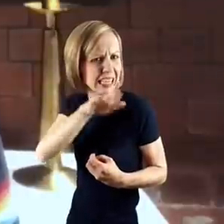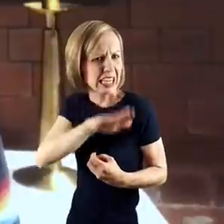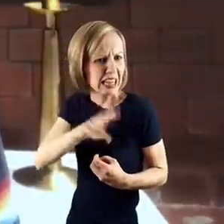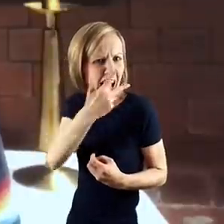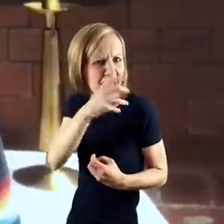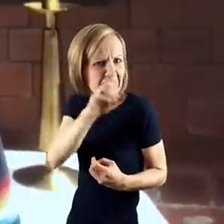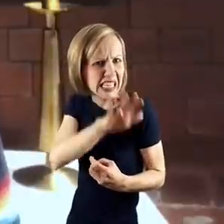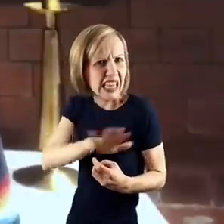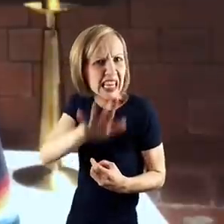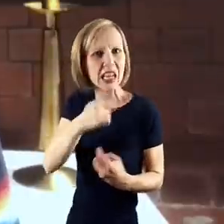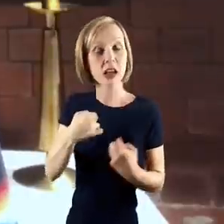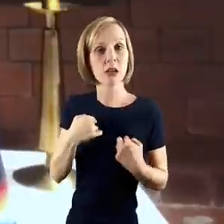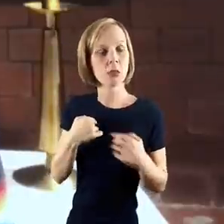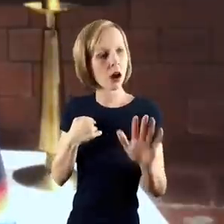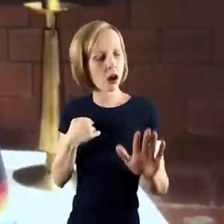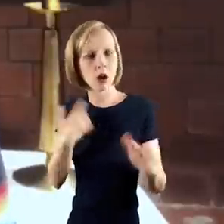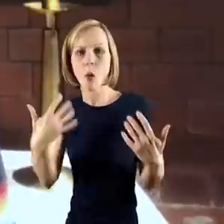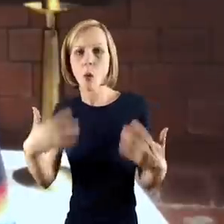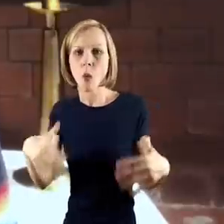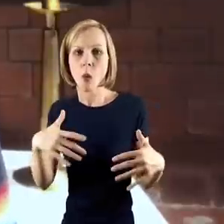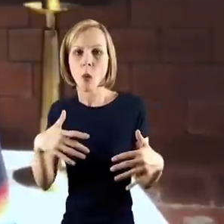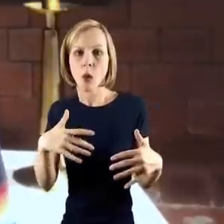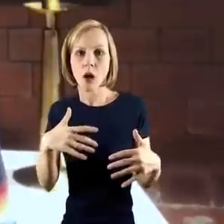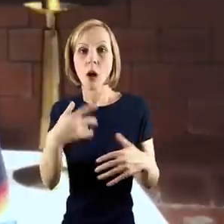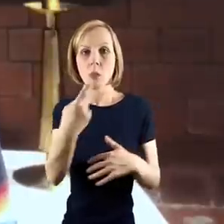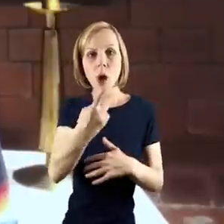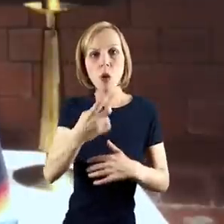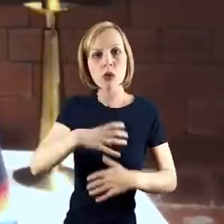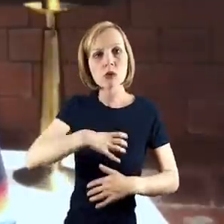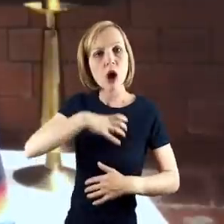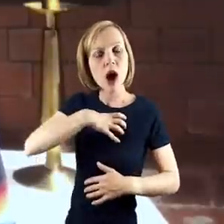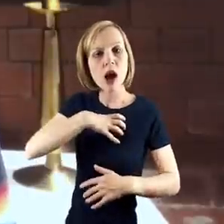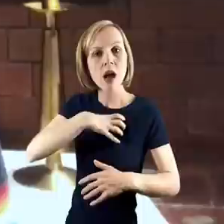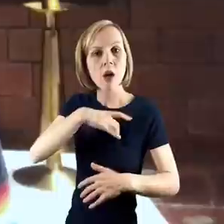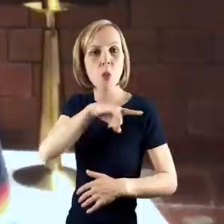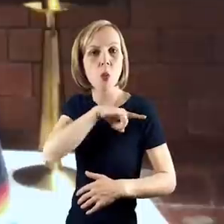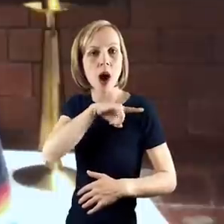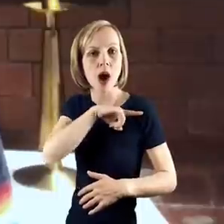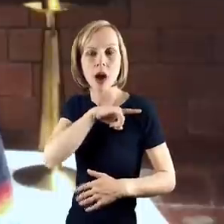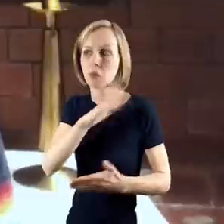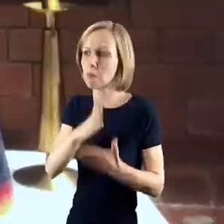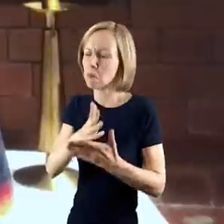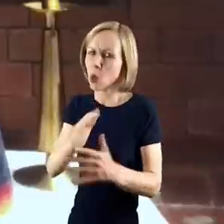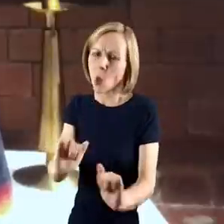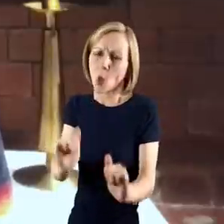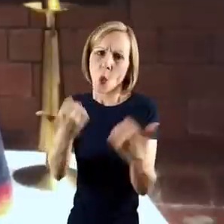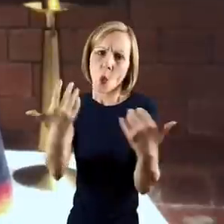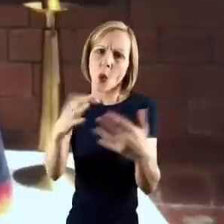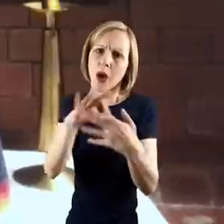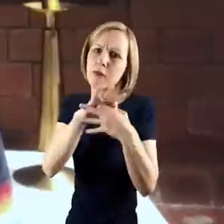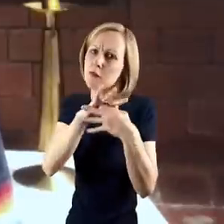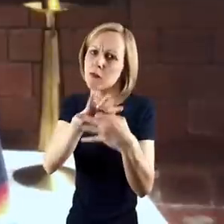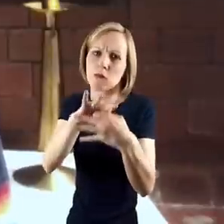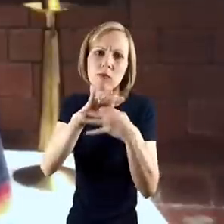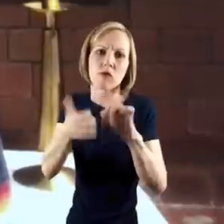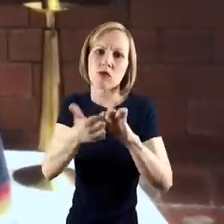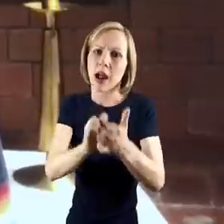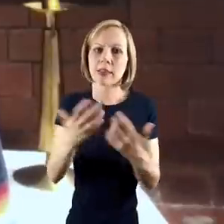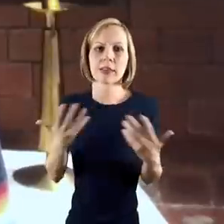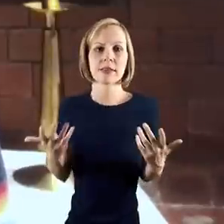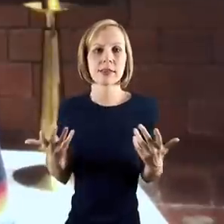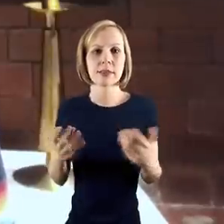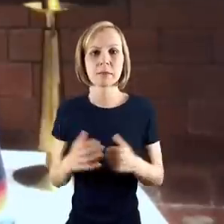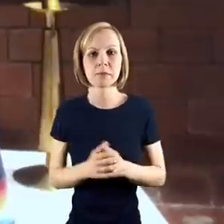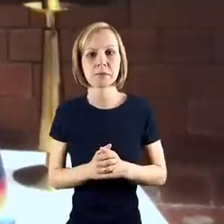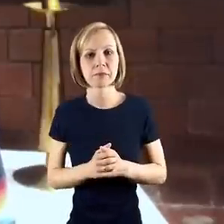octogenarian. But to her surprise and his, they became the deepest and closest of